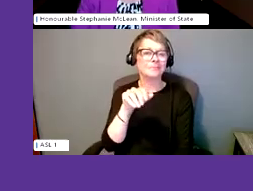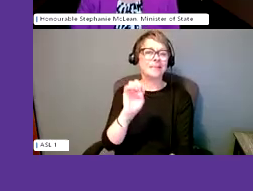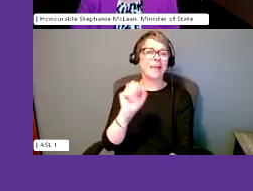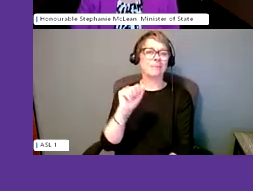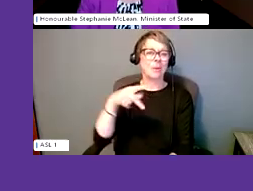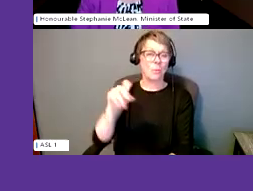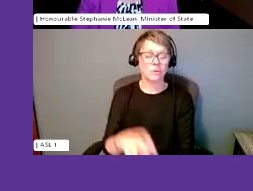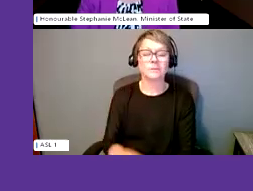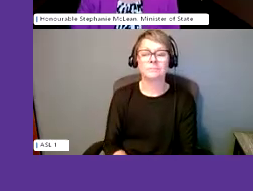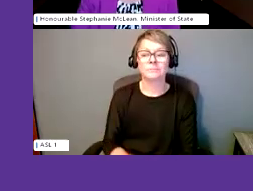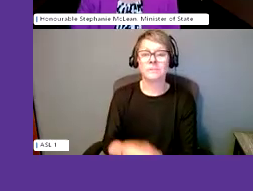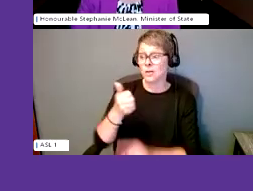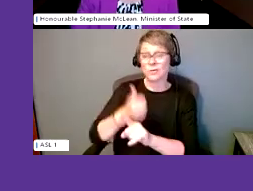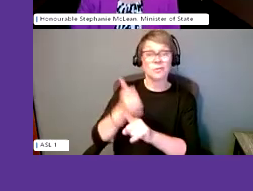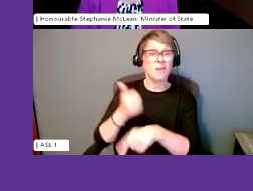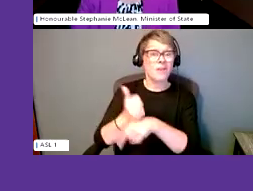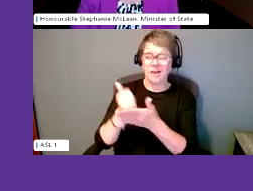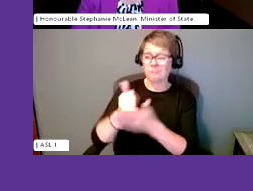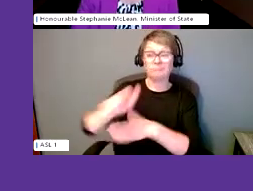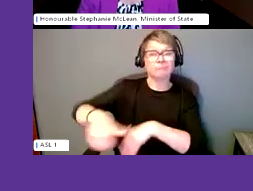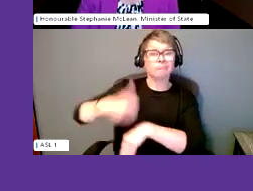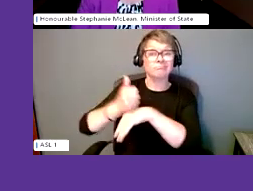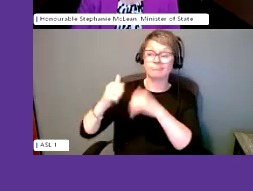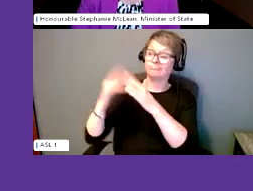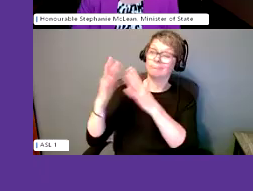founding member of the organization since 2002.